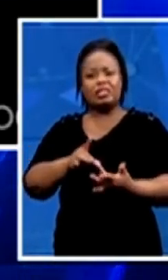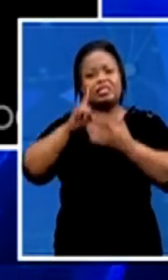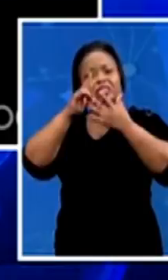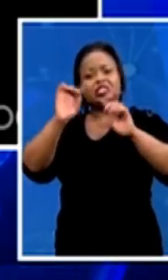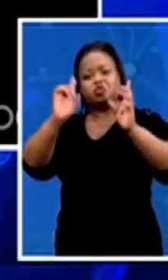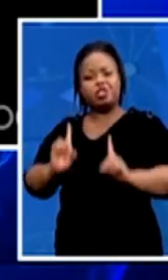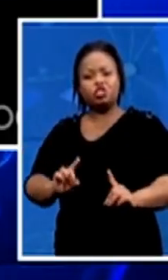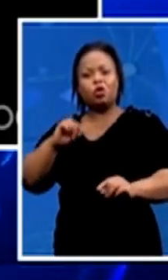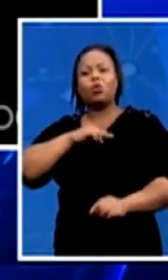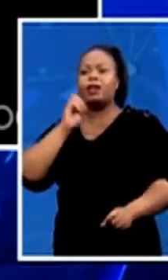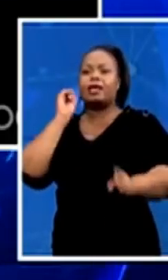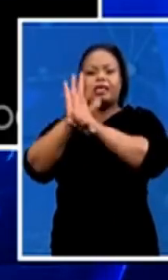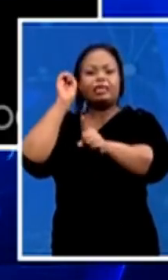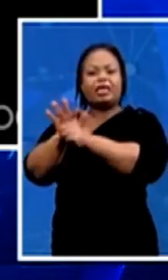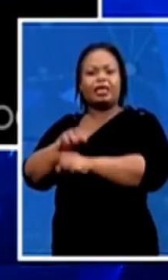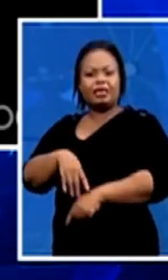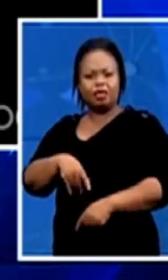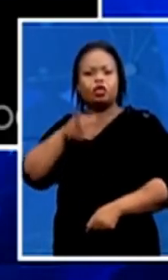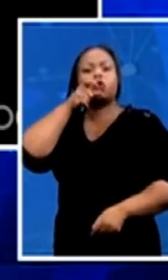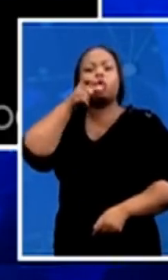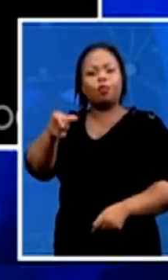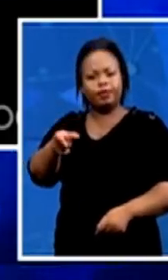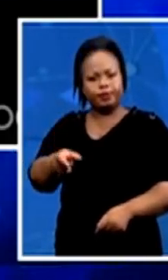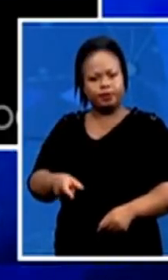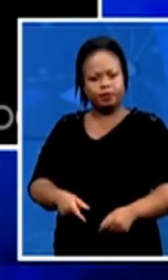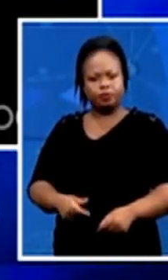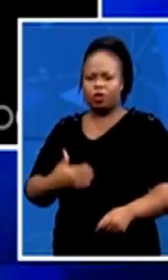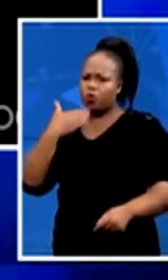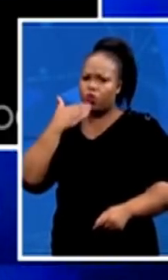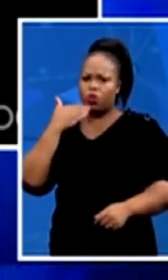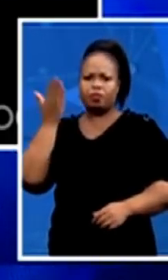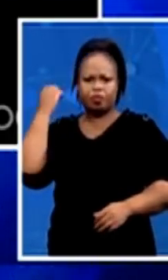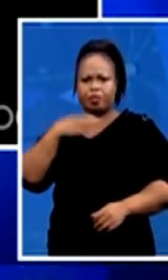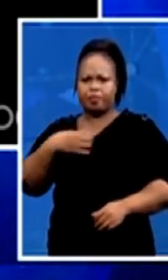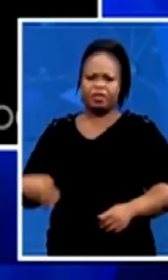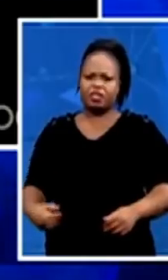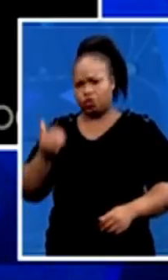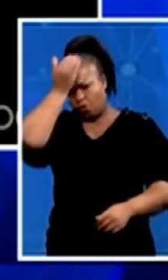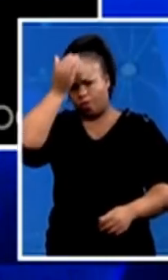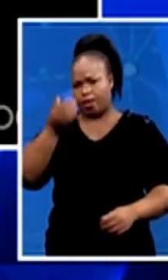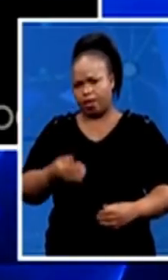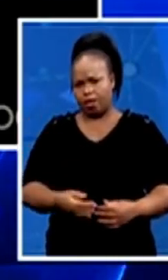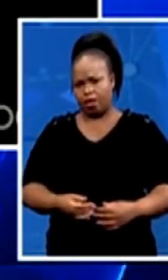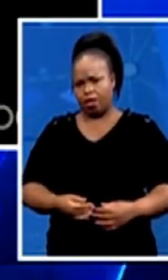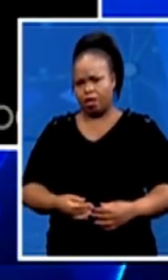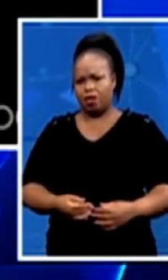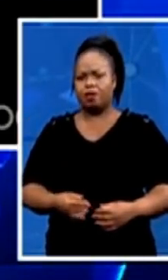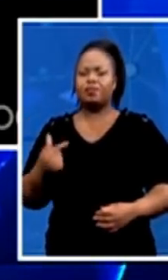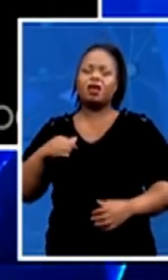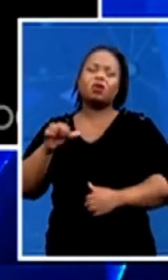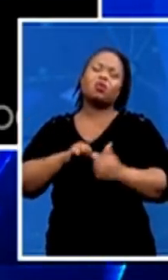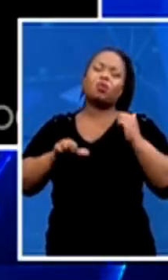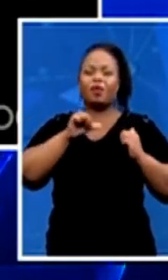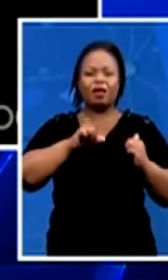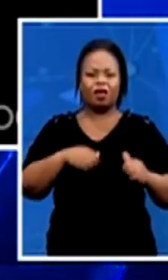were made by former President Zuma. We can both go to the judgment. I'll find